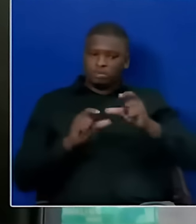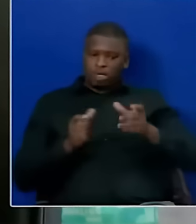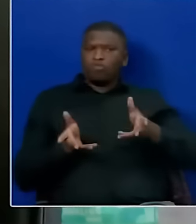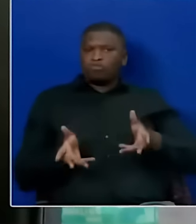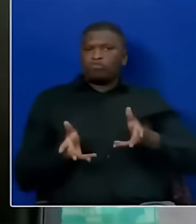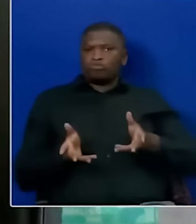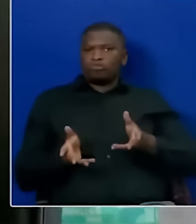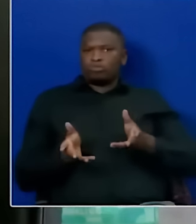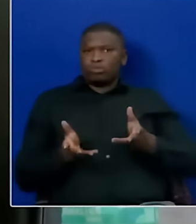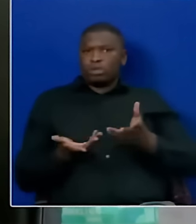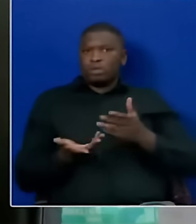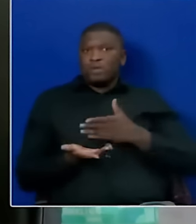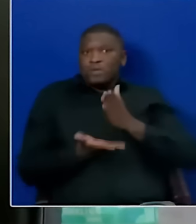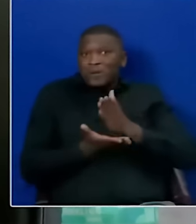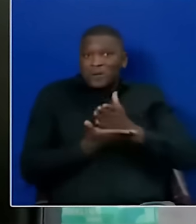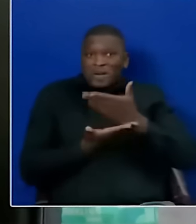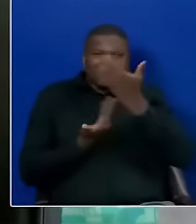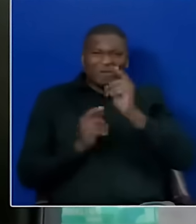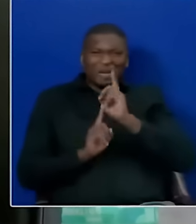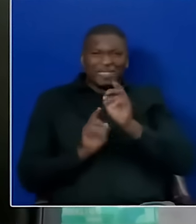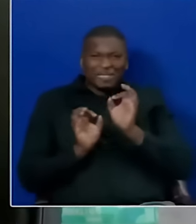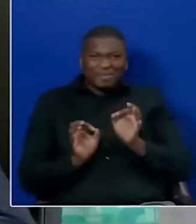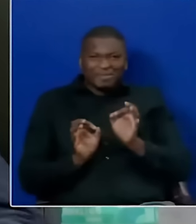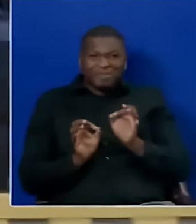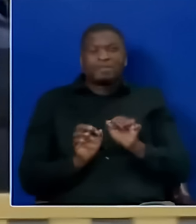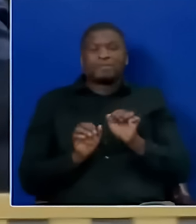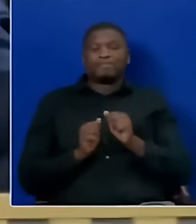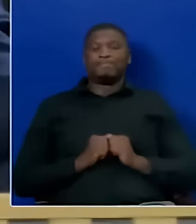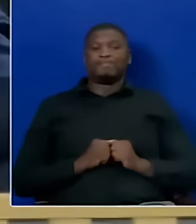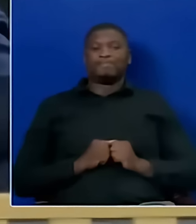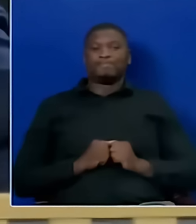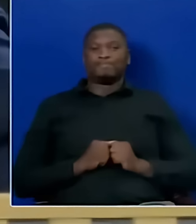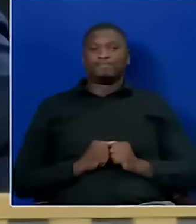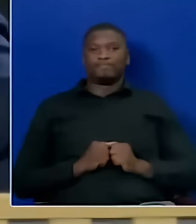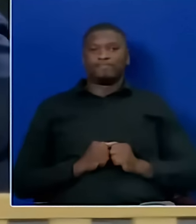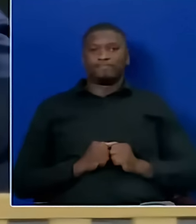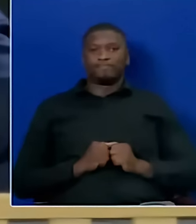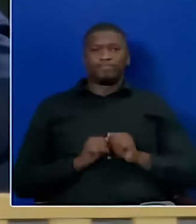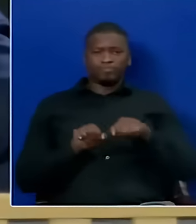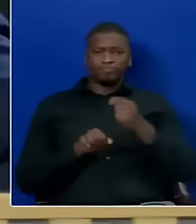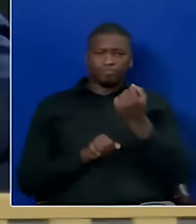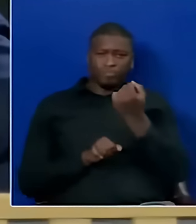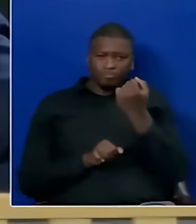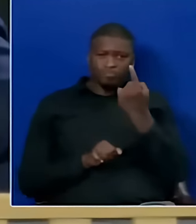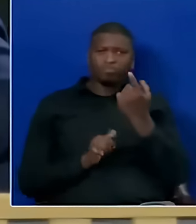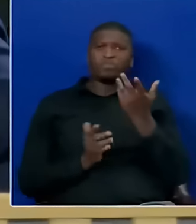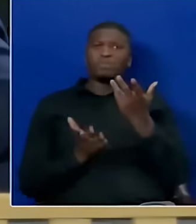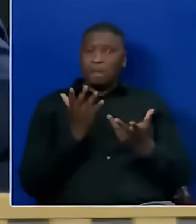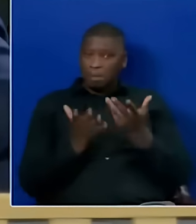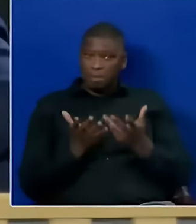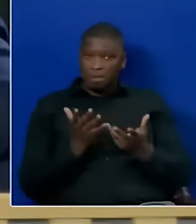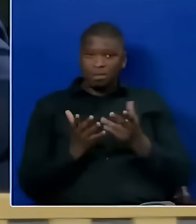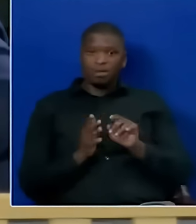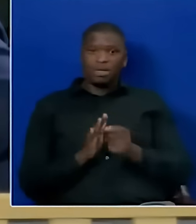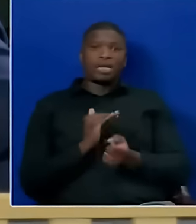sure if it answers this question. Yes, I understand the investigating officer's grievance. Their grievance is that it was Mokhahlwe